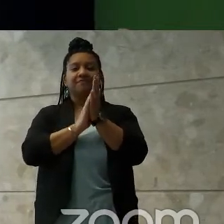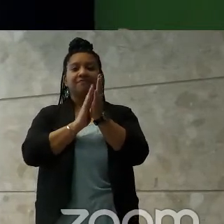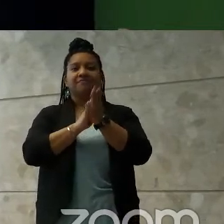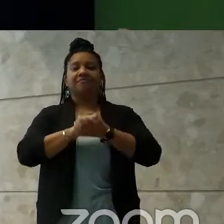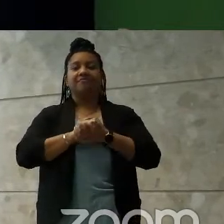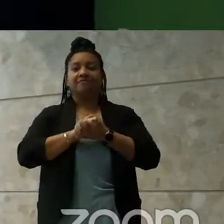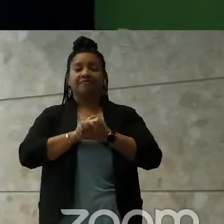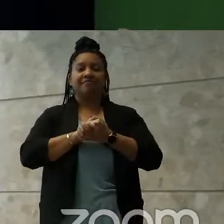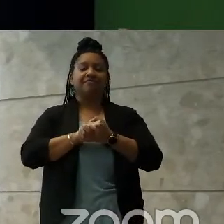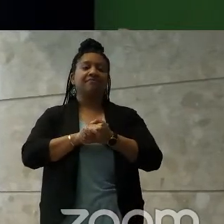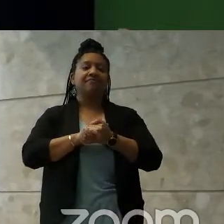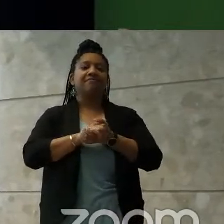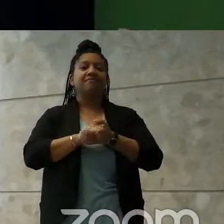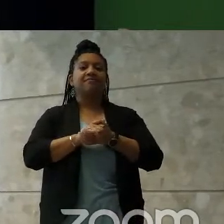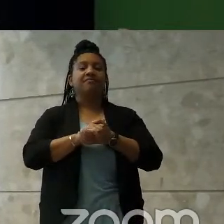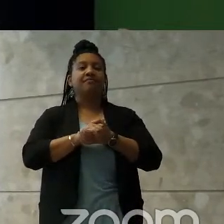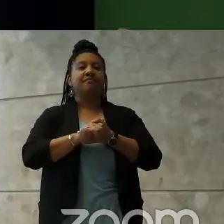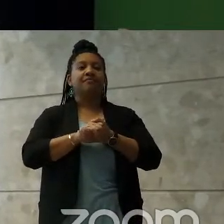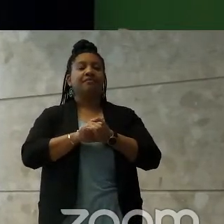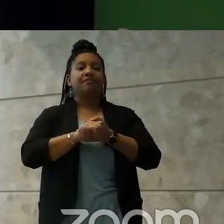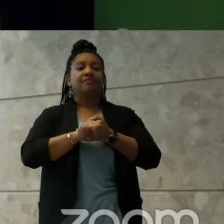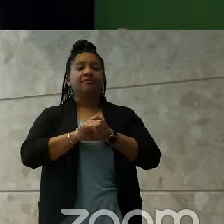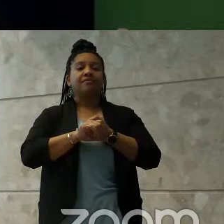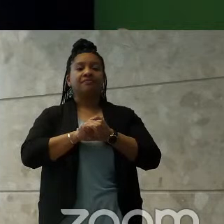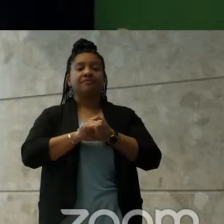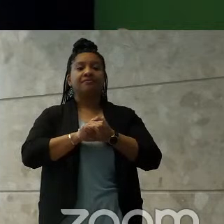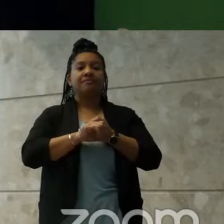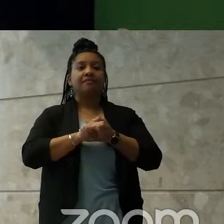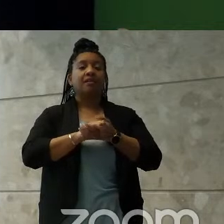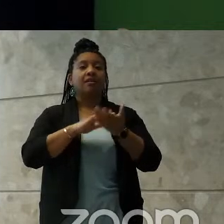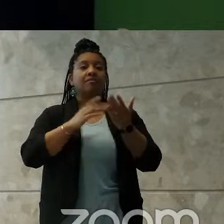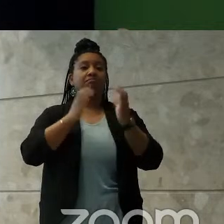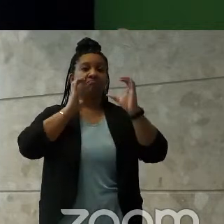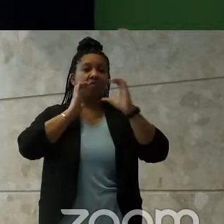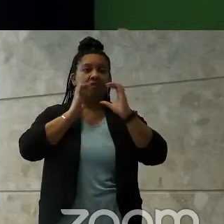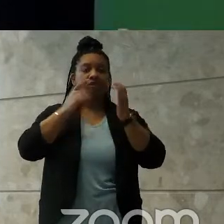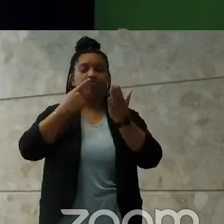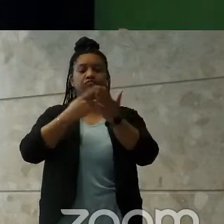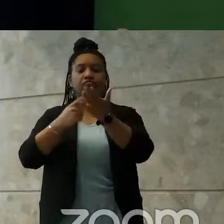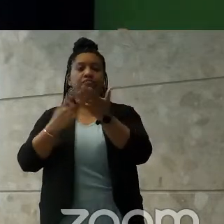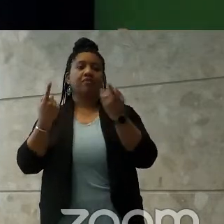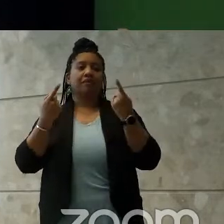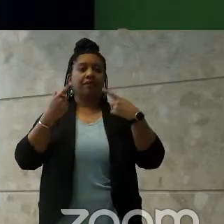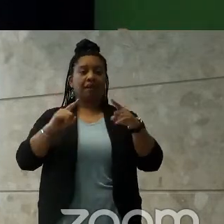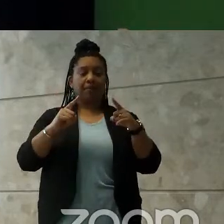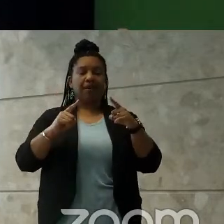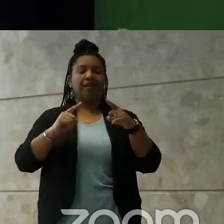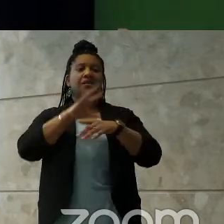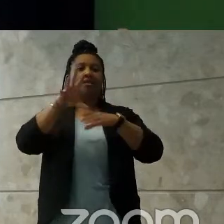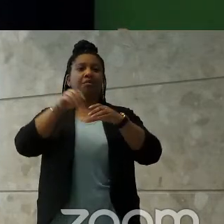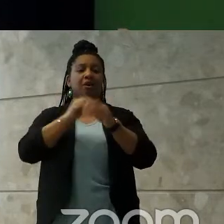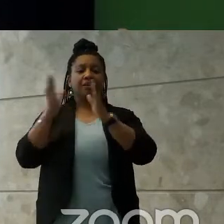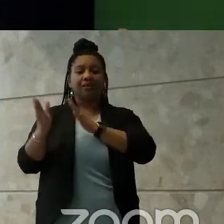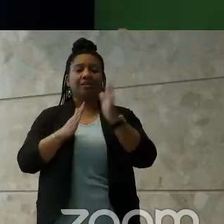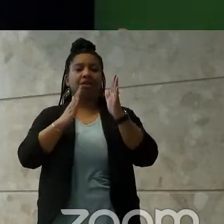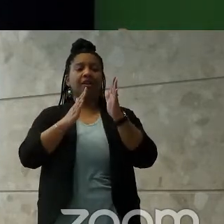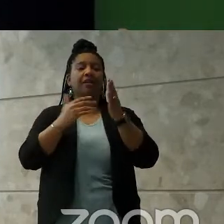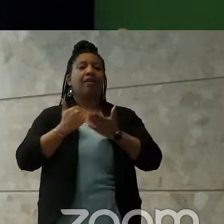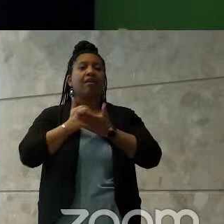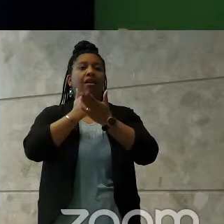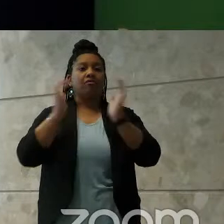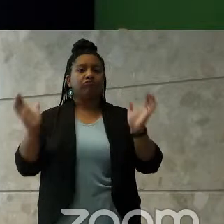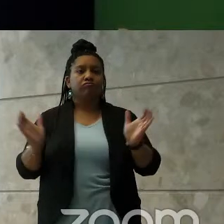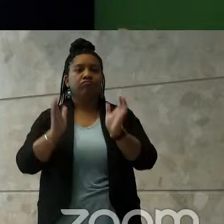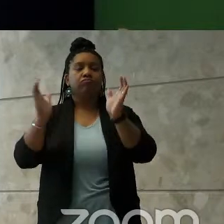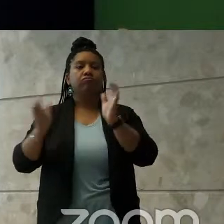Thank you again. The dialogues that occur as a part of this series foster important historical and